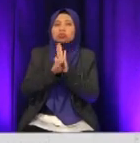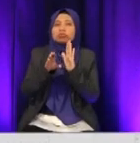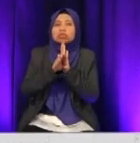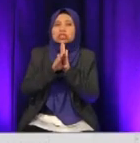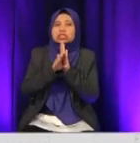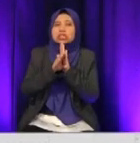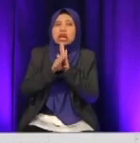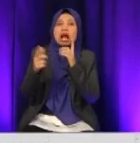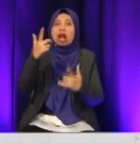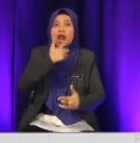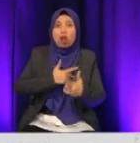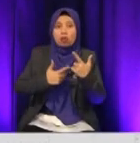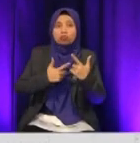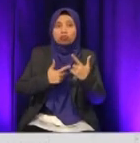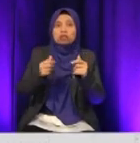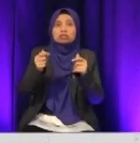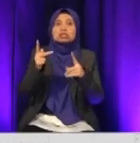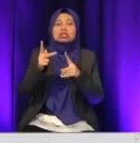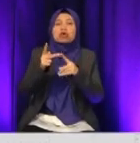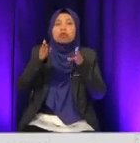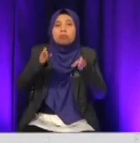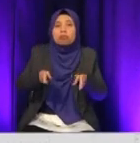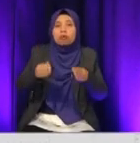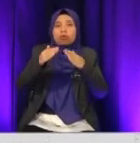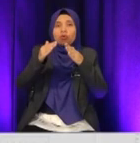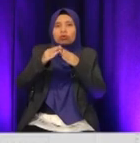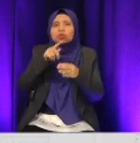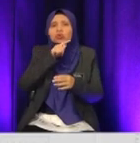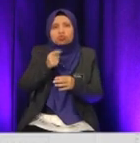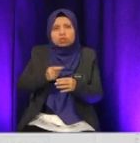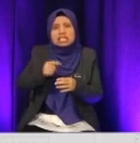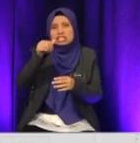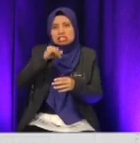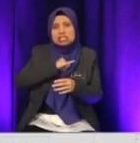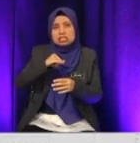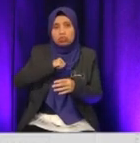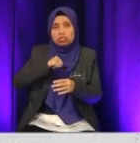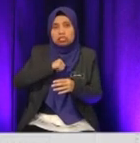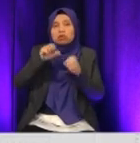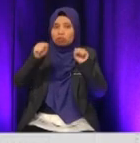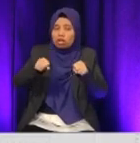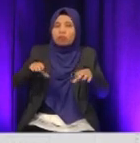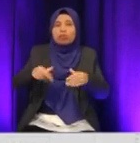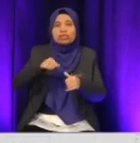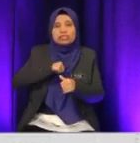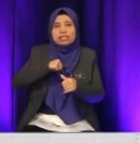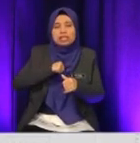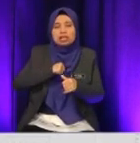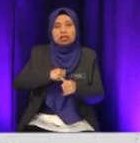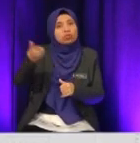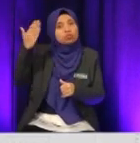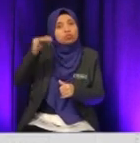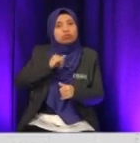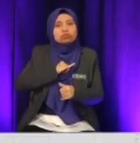person mm-hmm. in his or her home, right? Okay. And I'm sure you can visit as a group as well. Because I remember when I was in